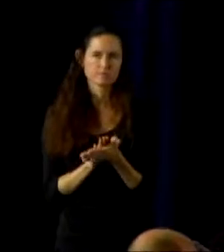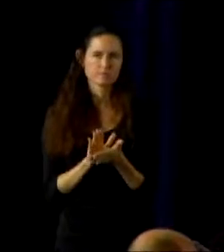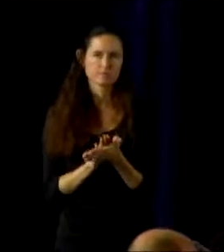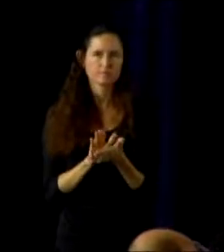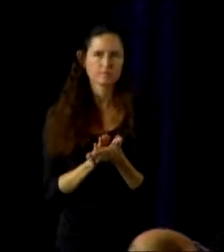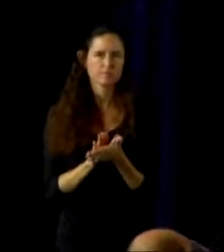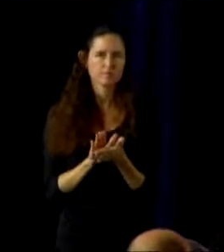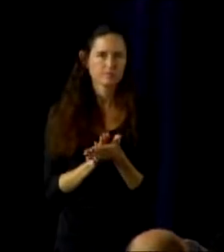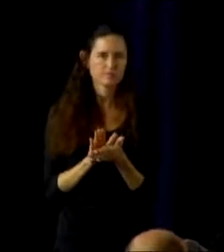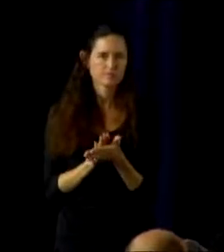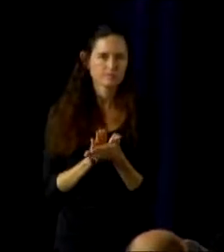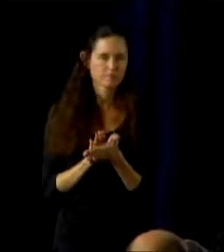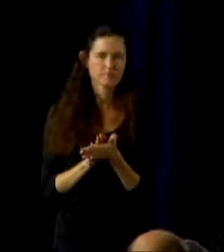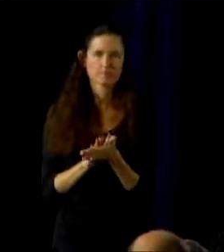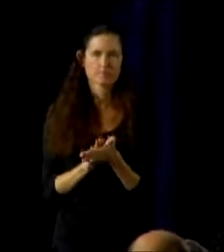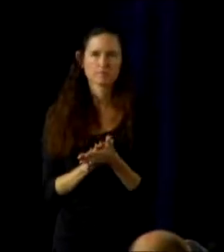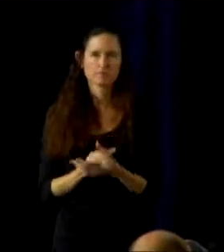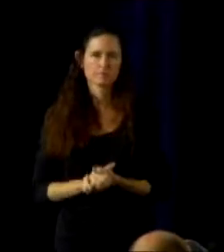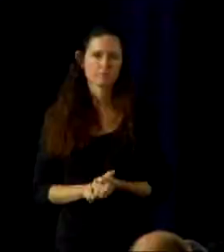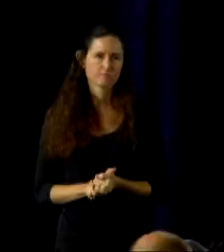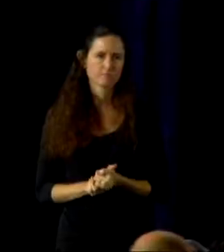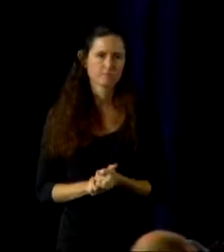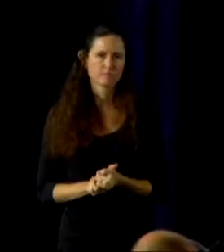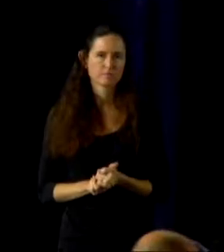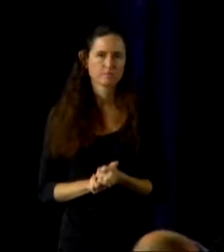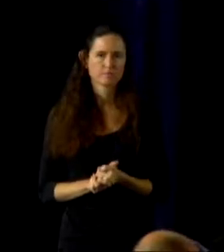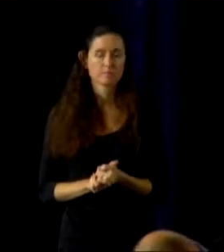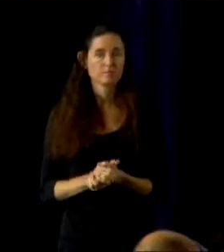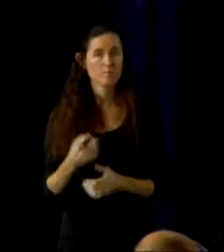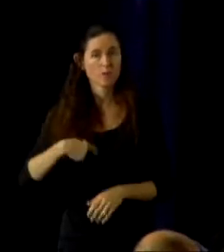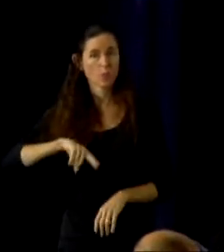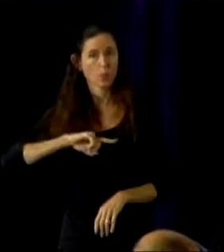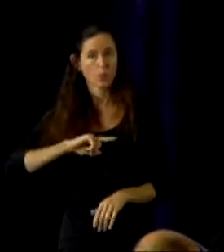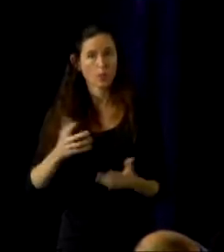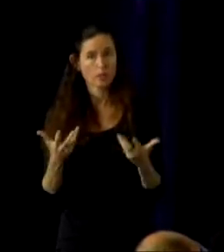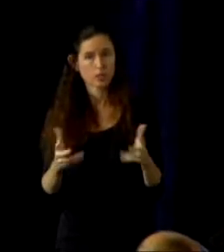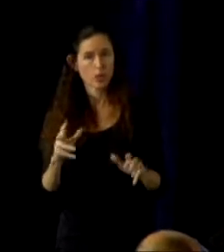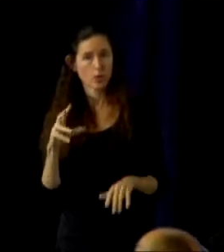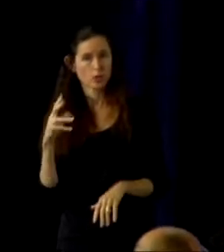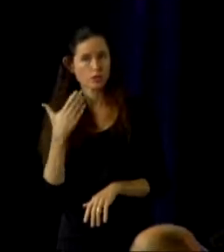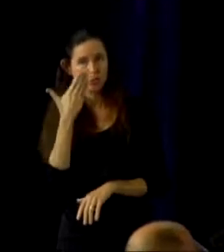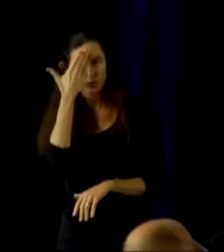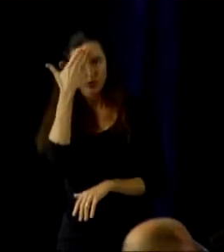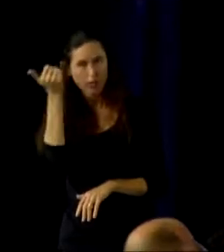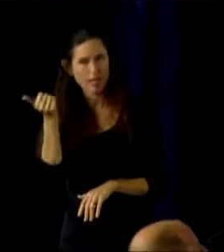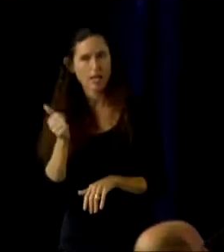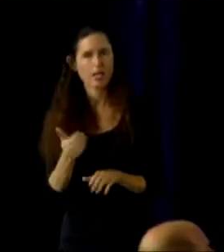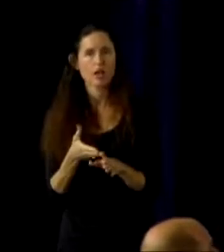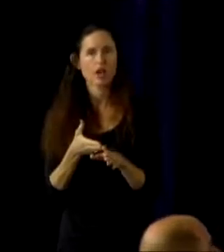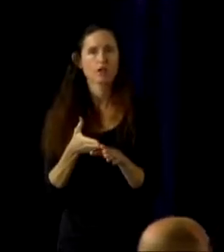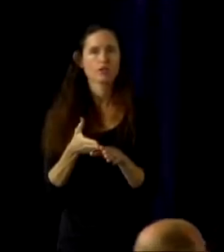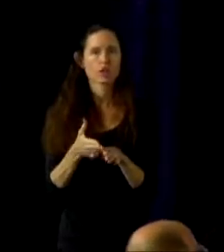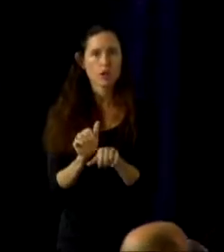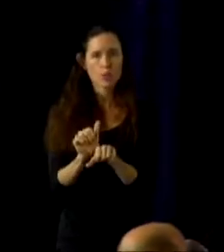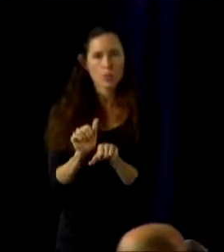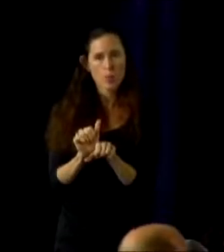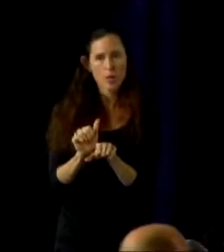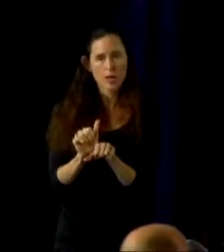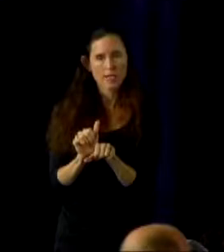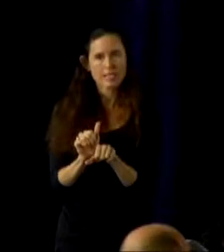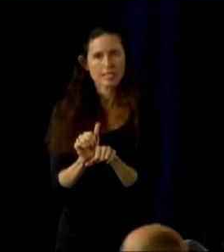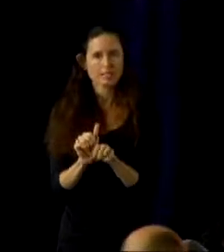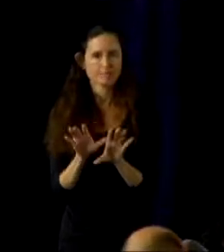So we certainly want to recognize that. And we don't want to forget, certainly, our Career Employees Council Recognition of Excellence Award,